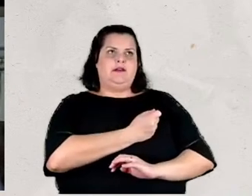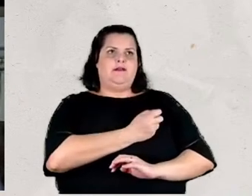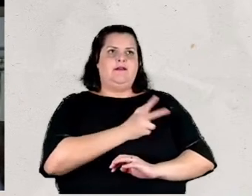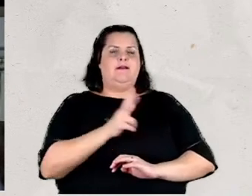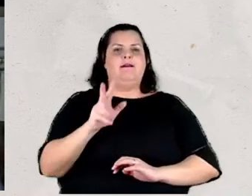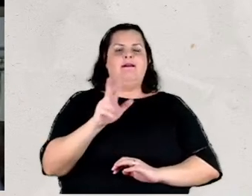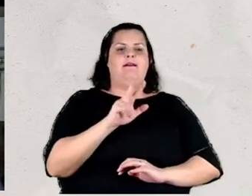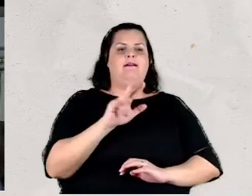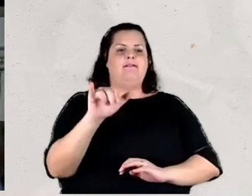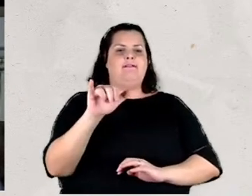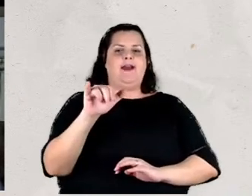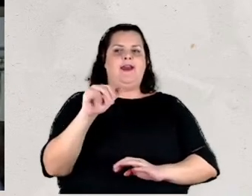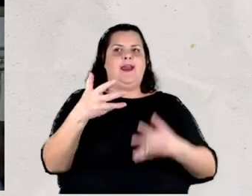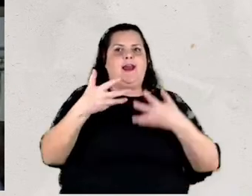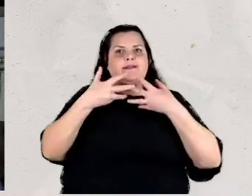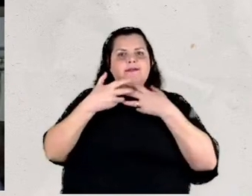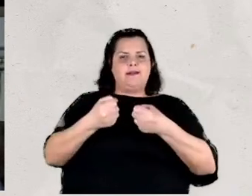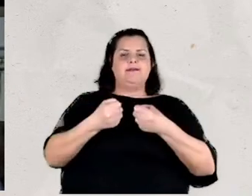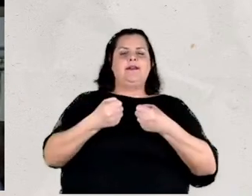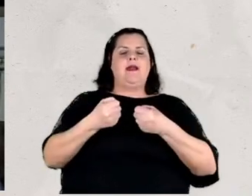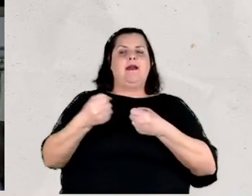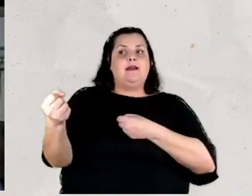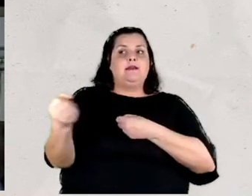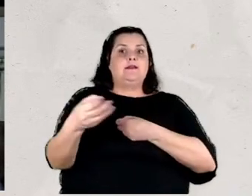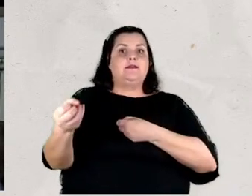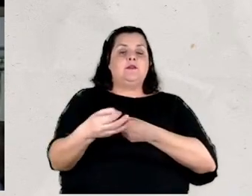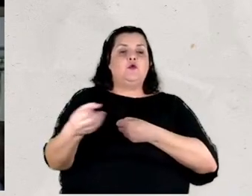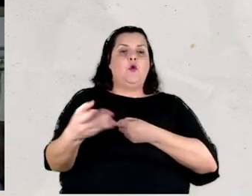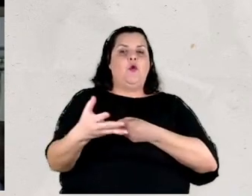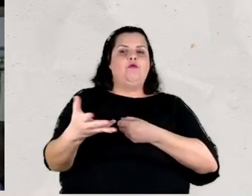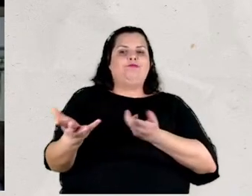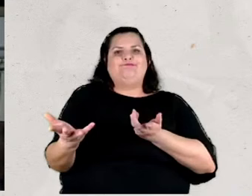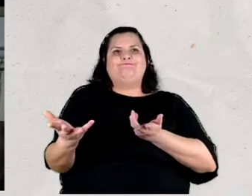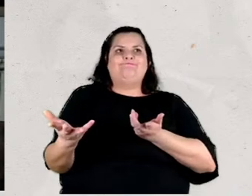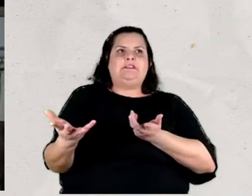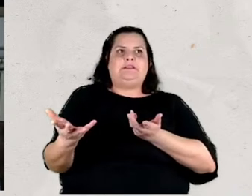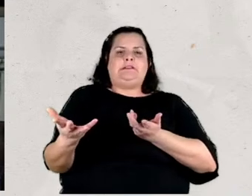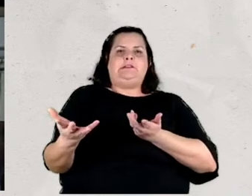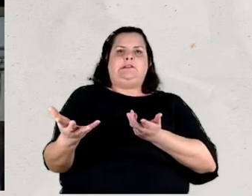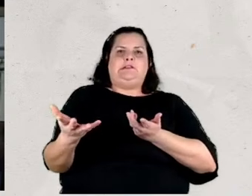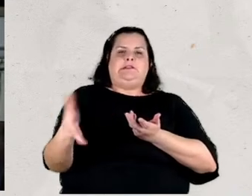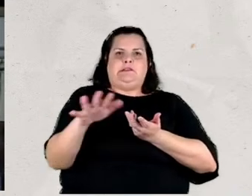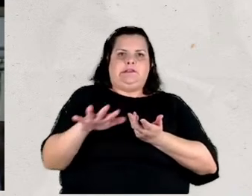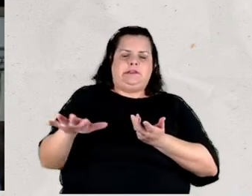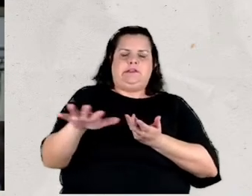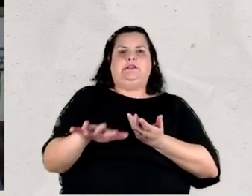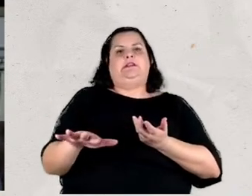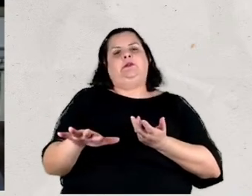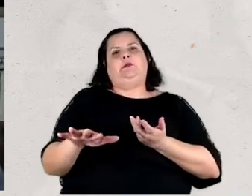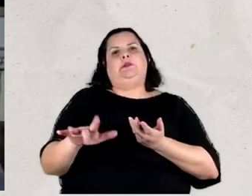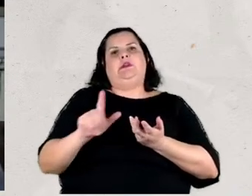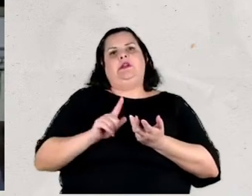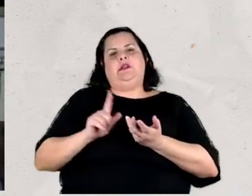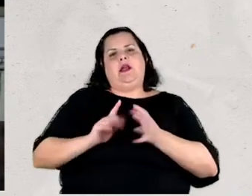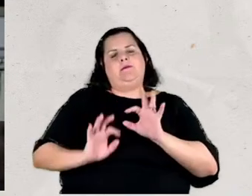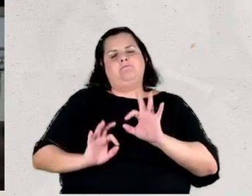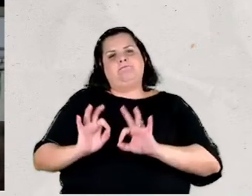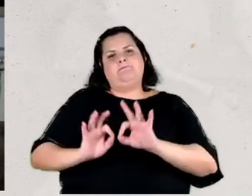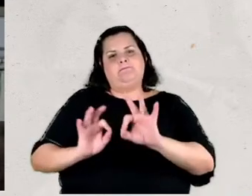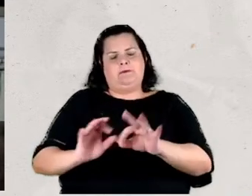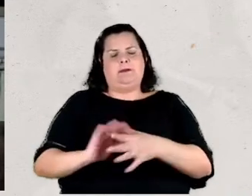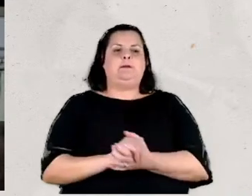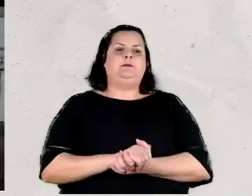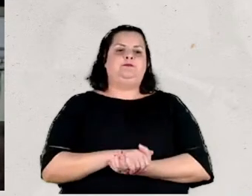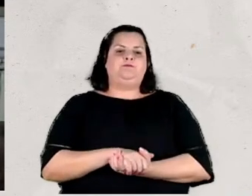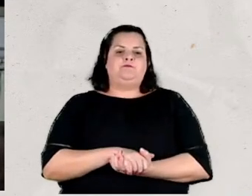I'm looking here in Israel. I live now in Israel, and I see many tourists that come from the Emirates here.